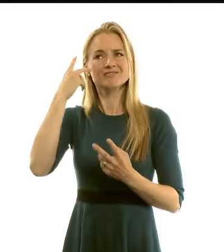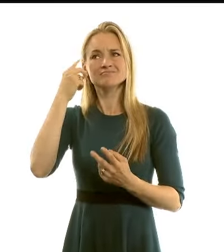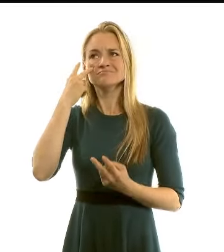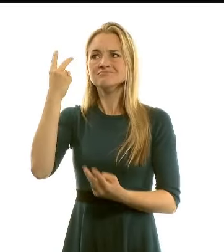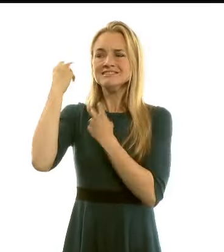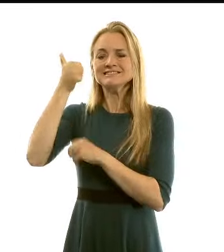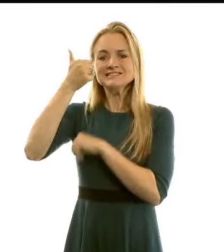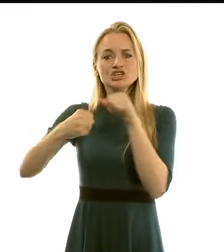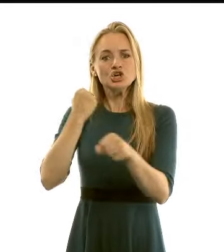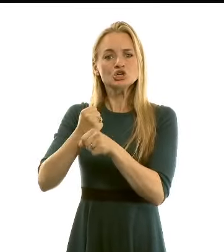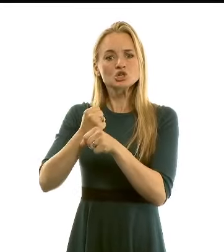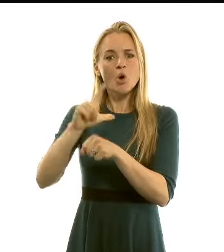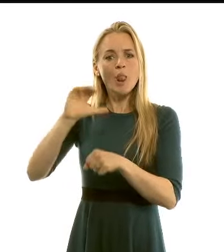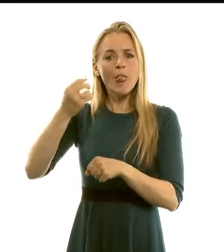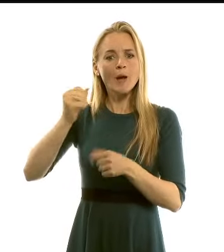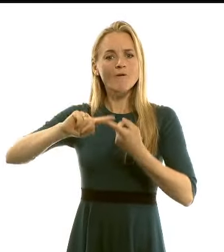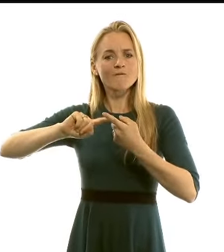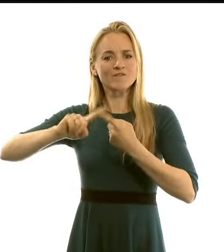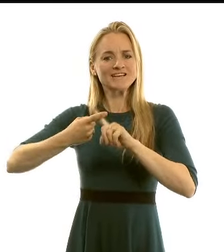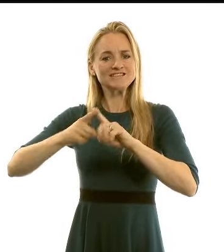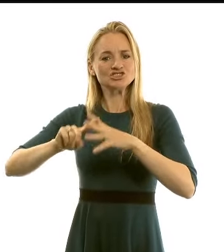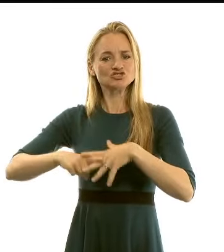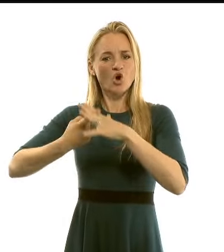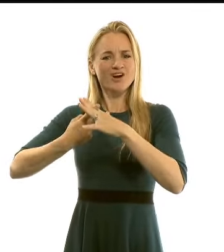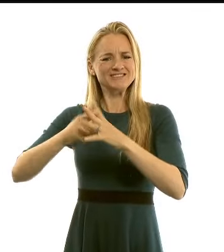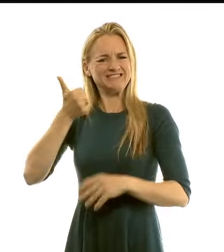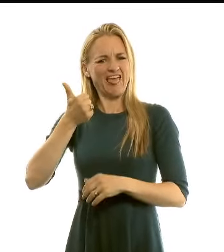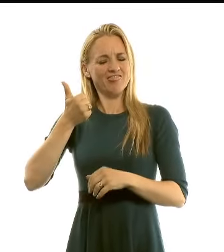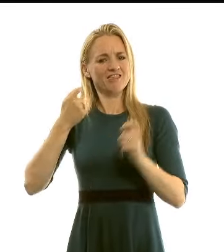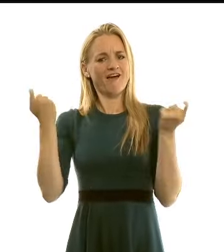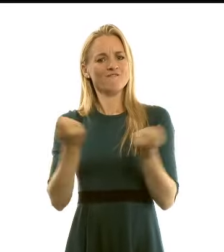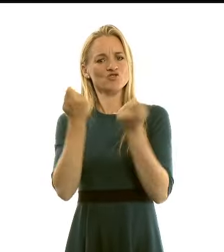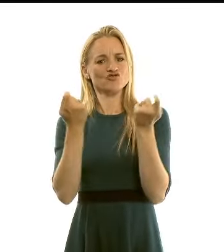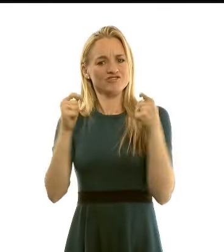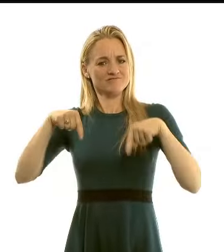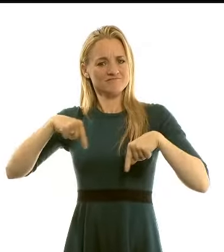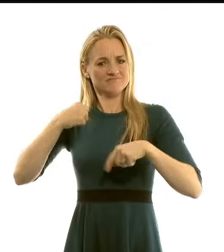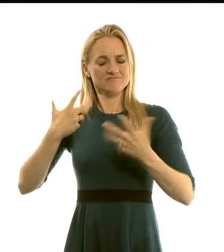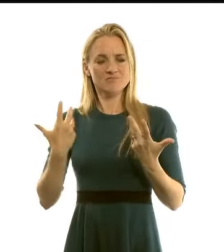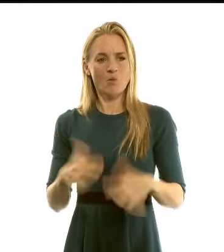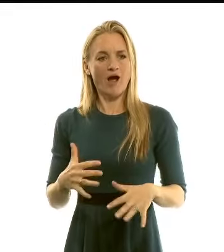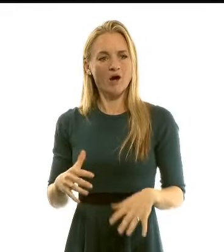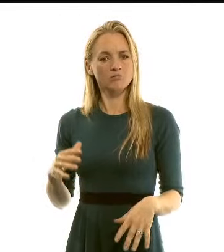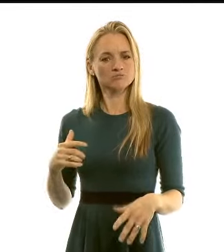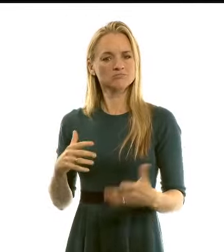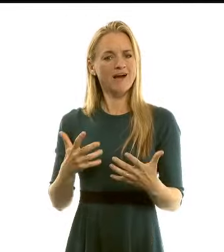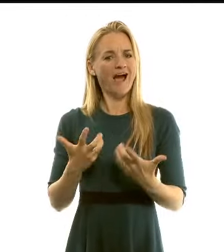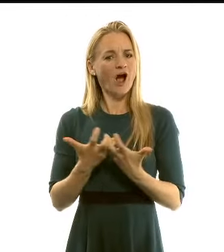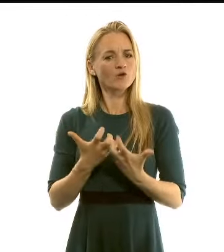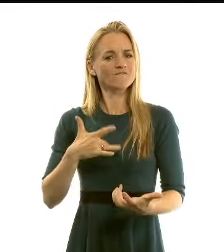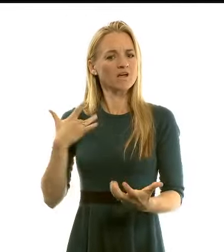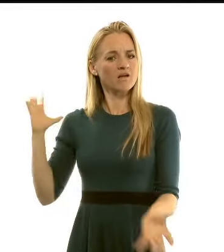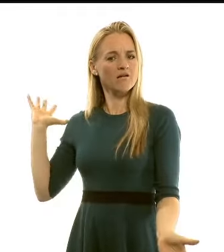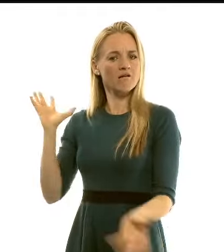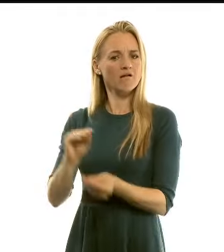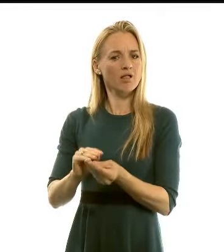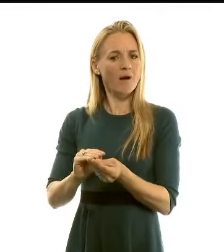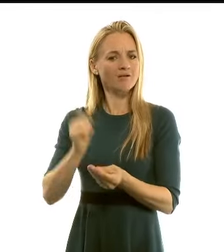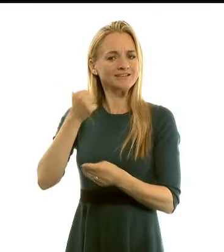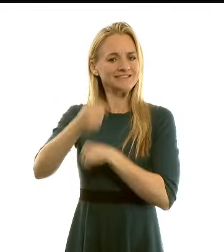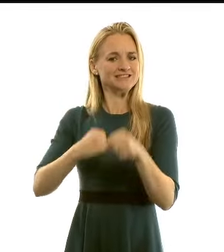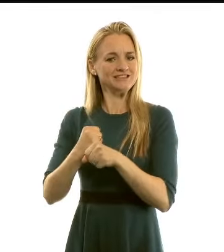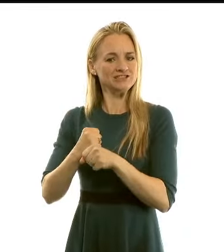of Lego Friends. What has it been like designing for such a well-loved theme over the last decade? It's been absolutely incredible, and